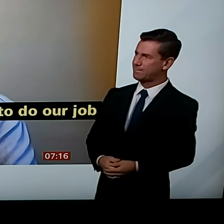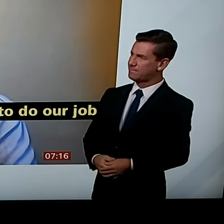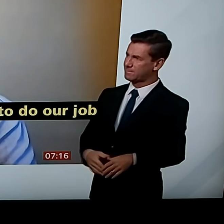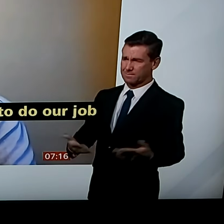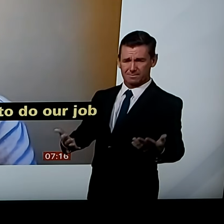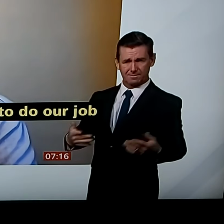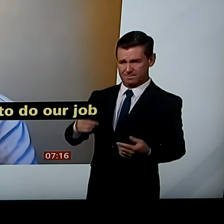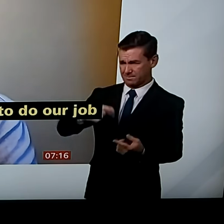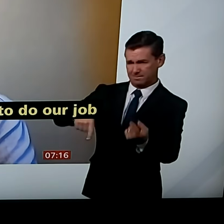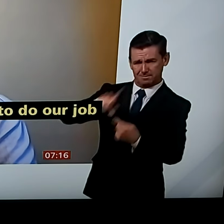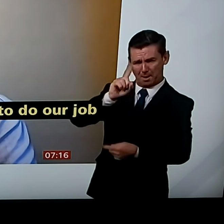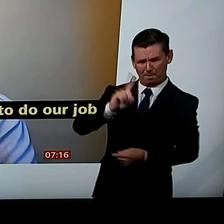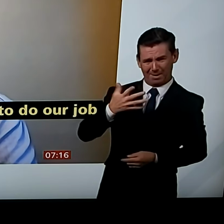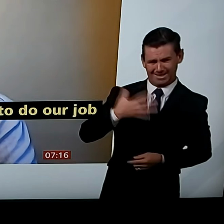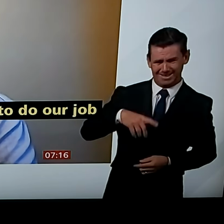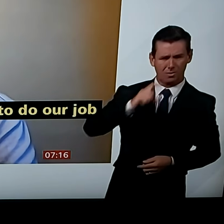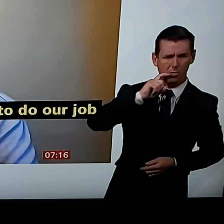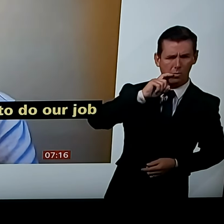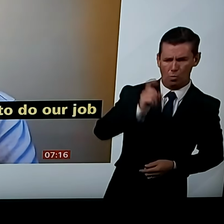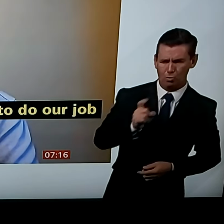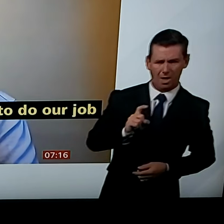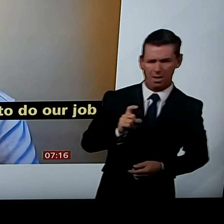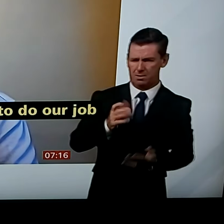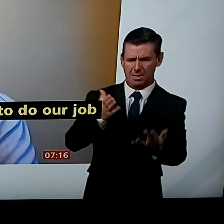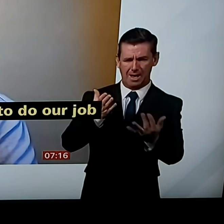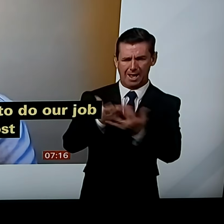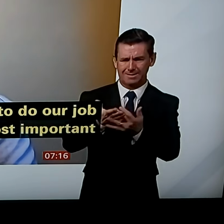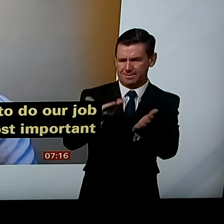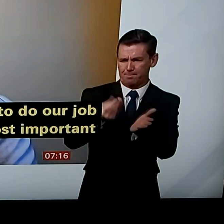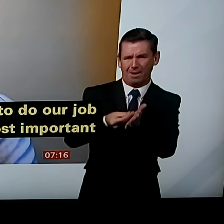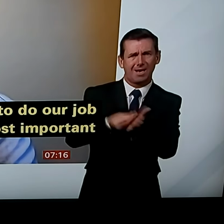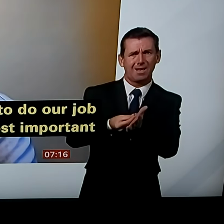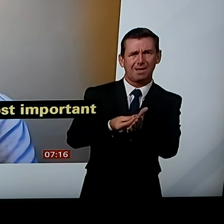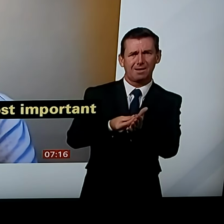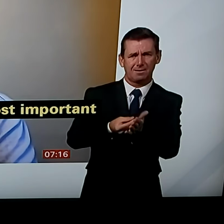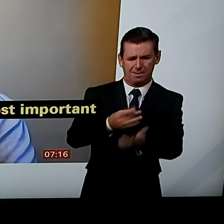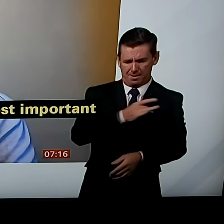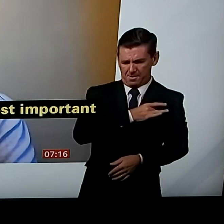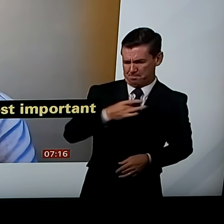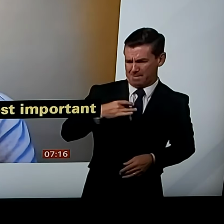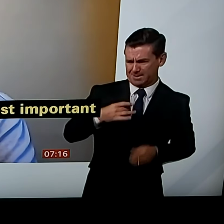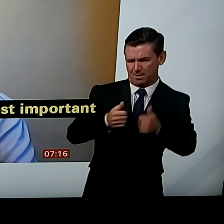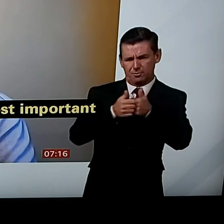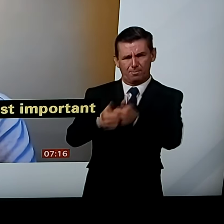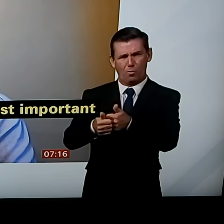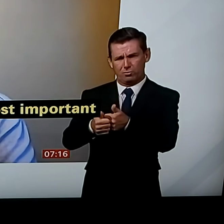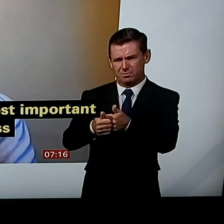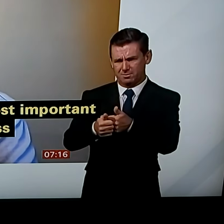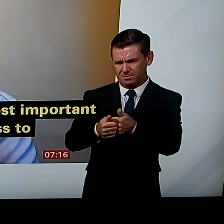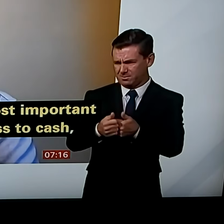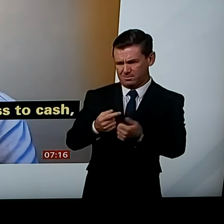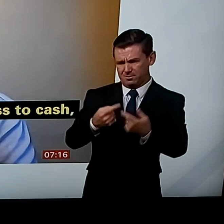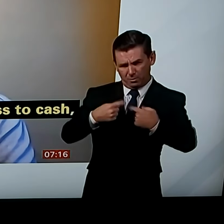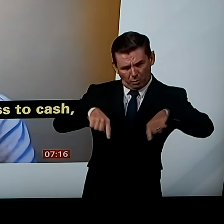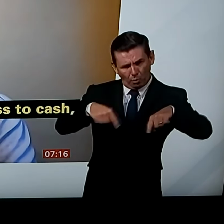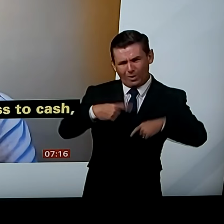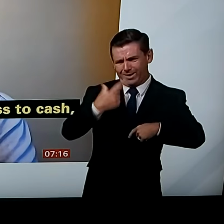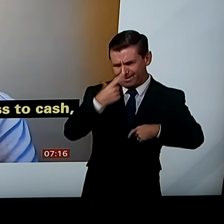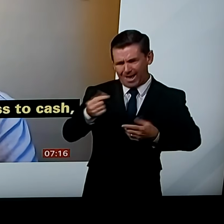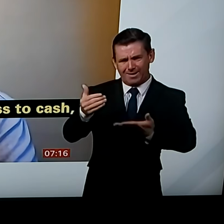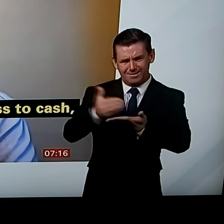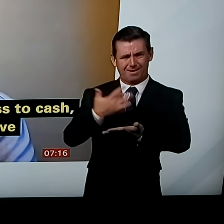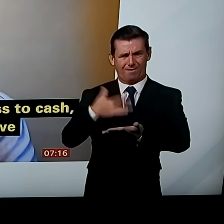of water, access to cash, medical support, so we can save lives. We can save lives, and we will,